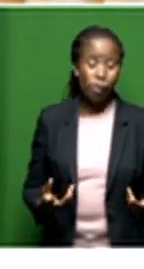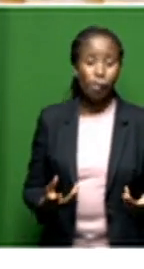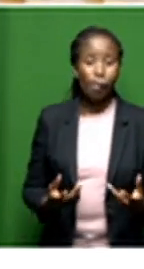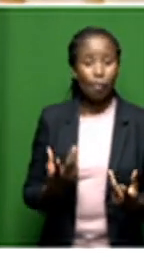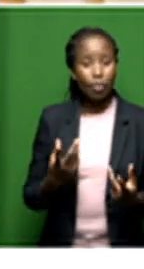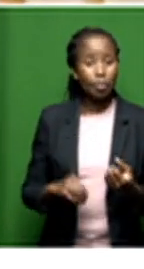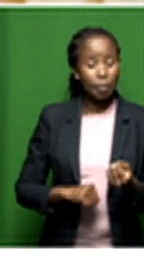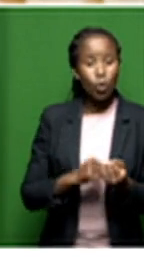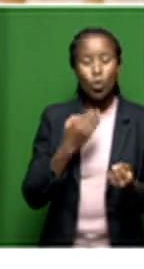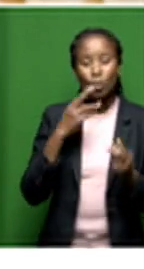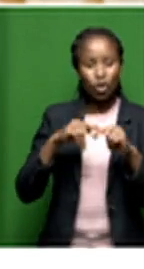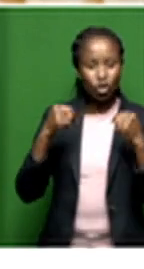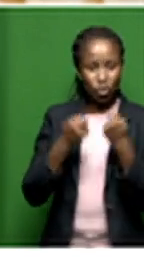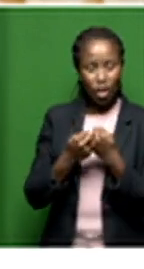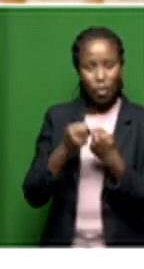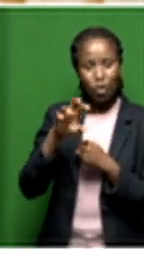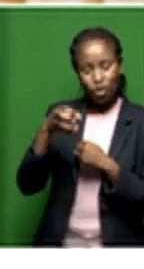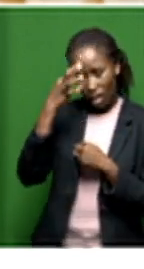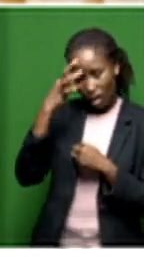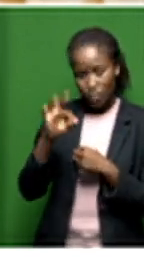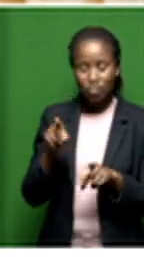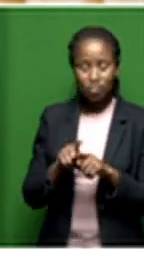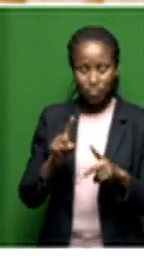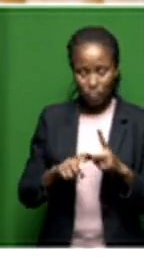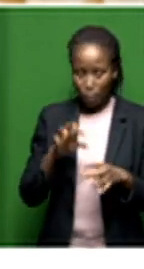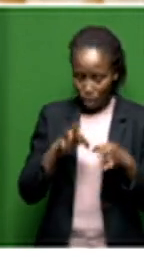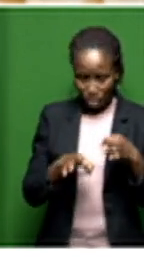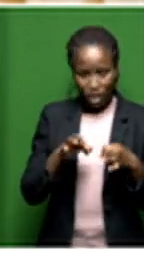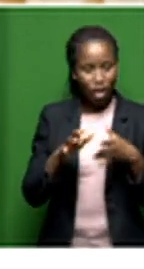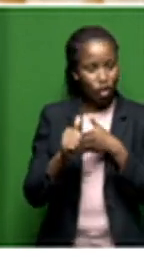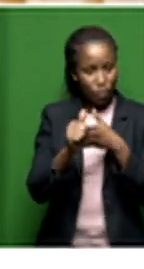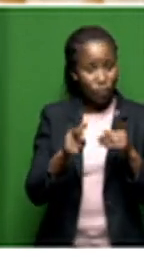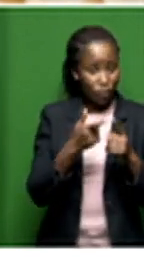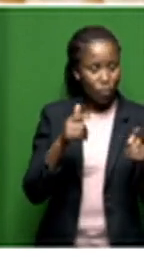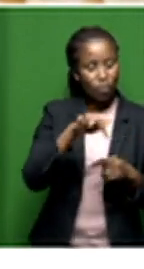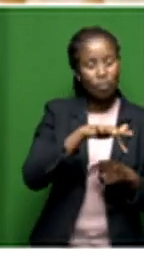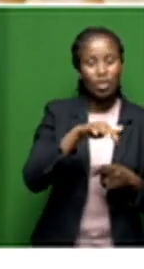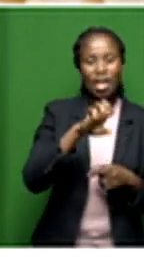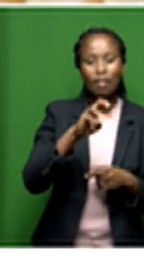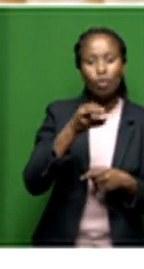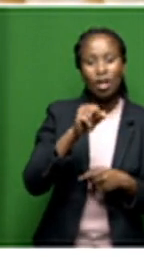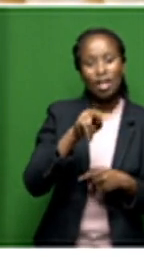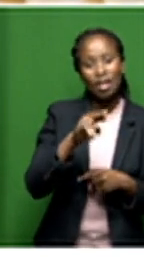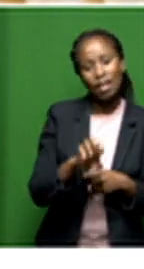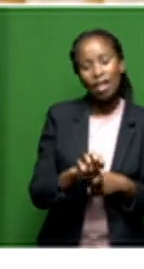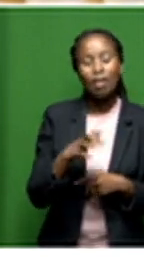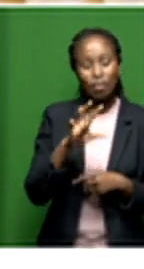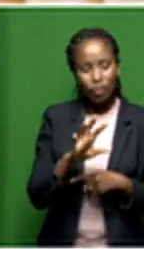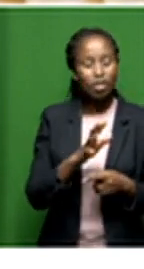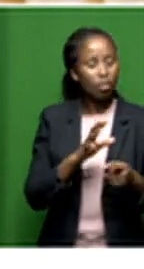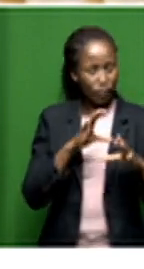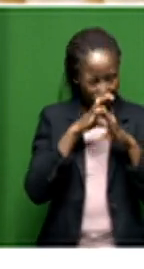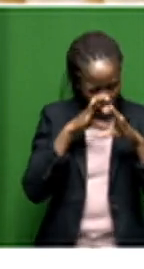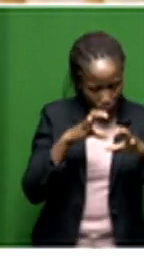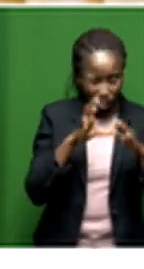of the national and provincial government, together with the political leadership in Emfuleni, we've worked as close as possible on the three critical areas that